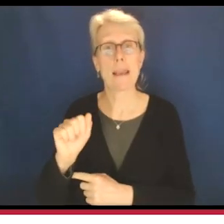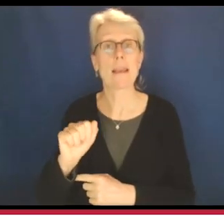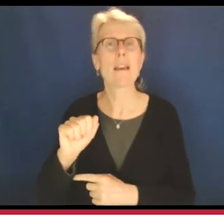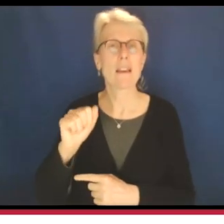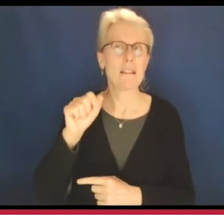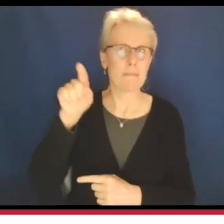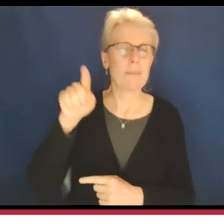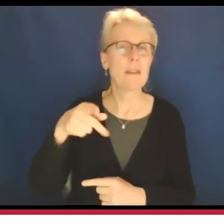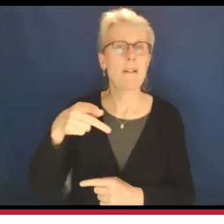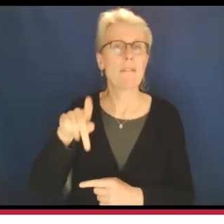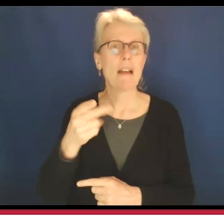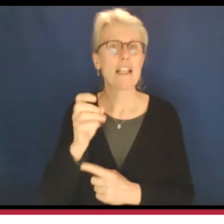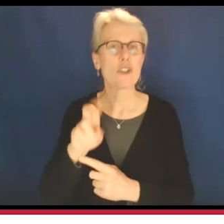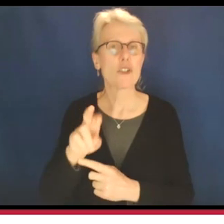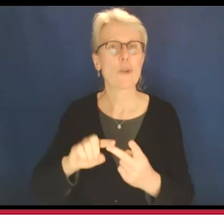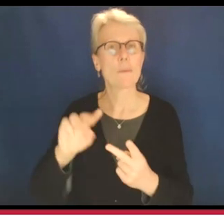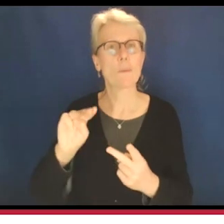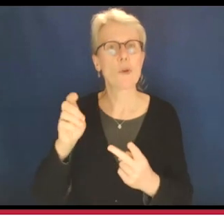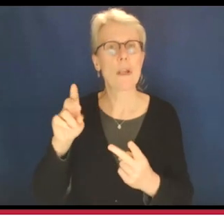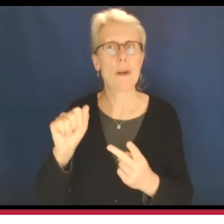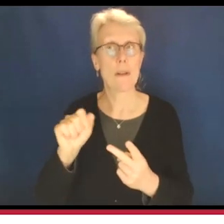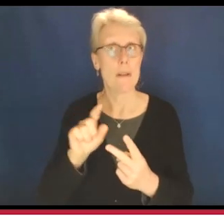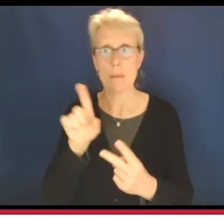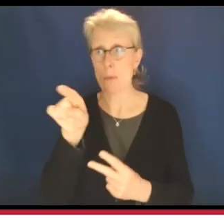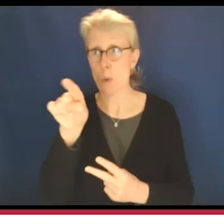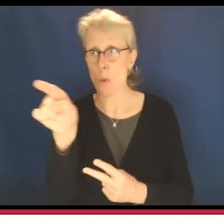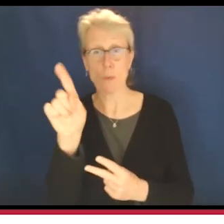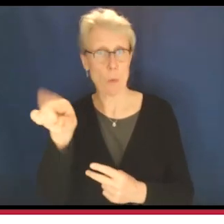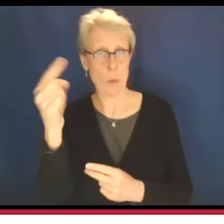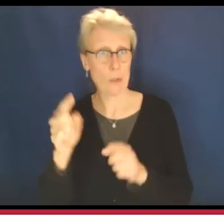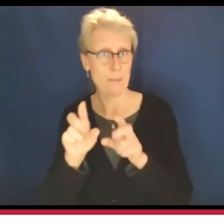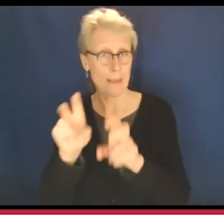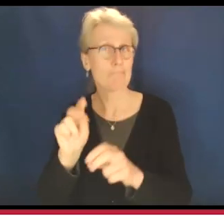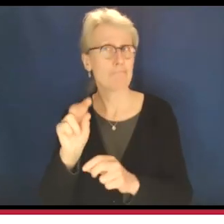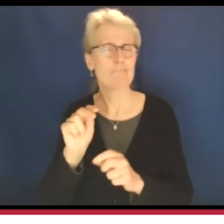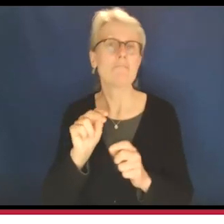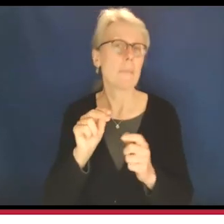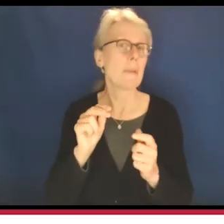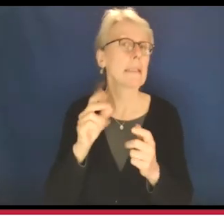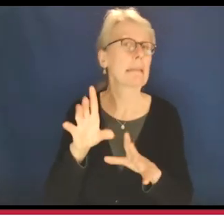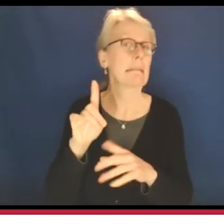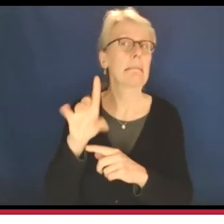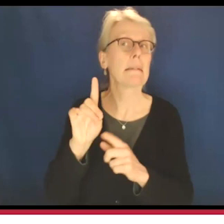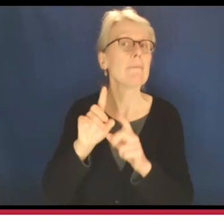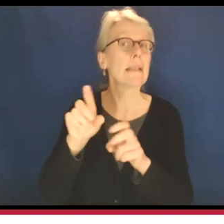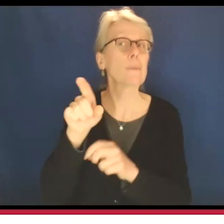Moderna. They weren't the only ones investing in that, but they had invested in that, and I think it would be interesting to try to